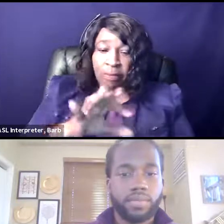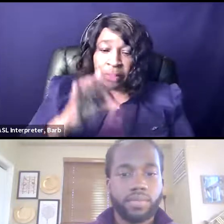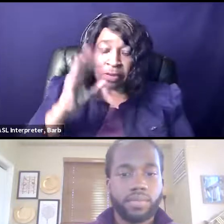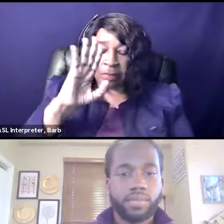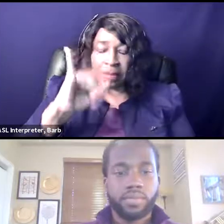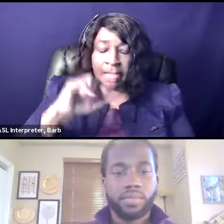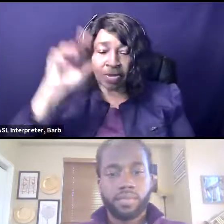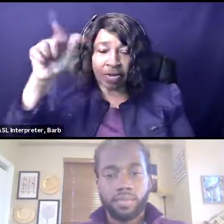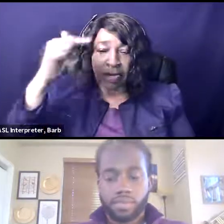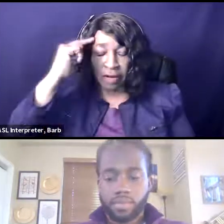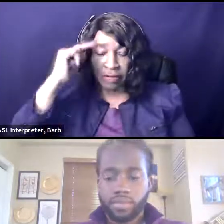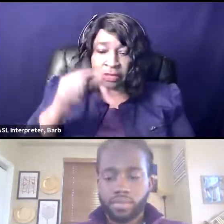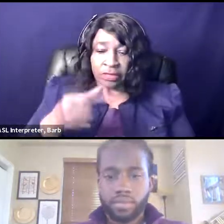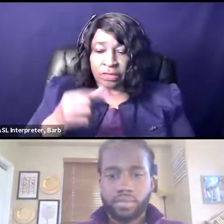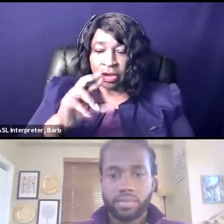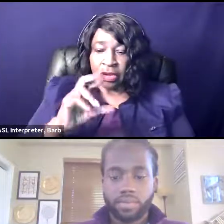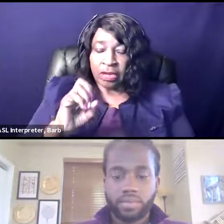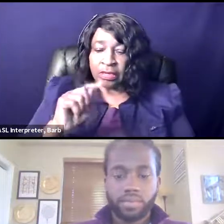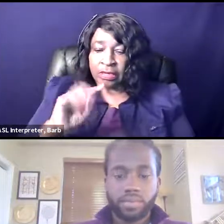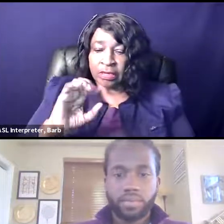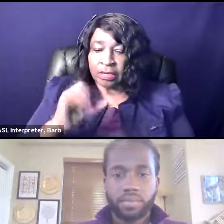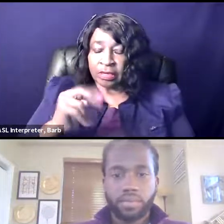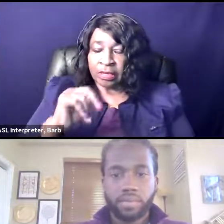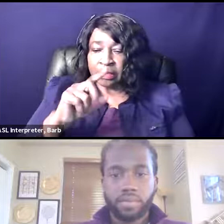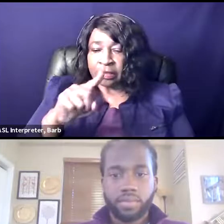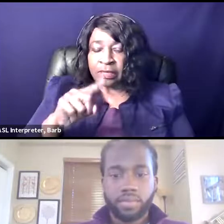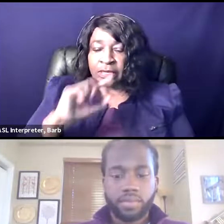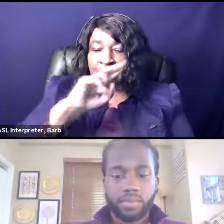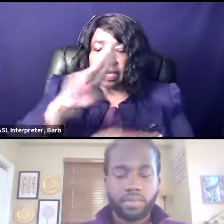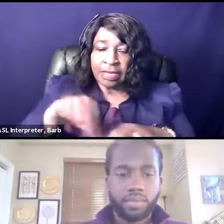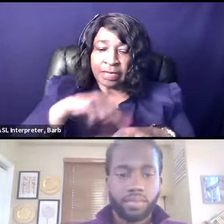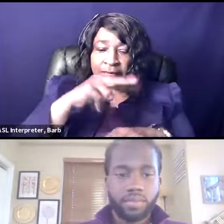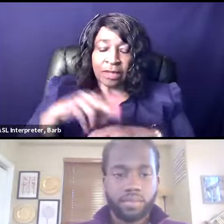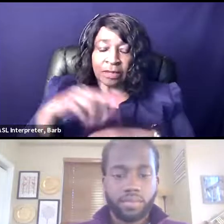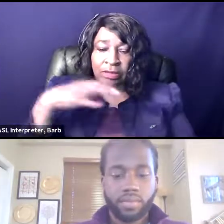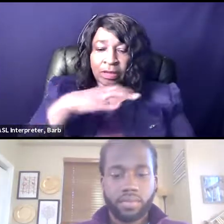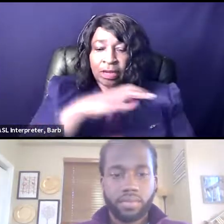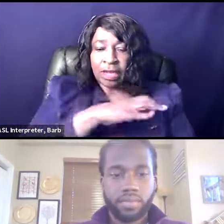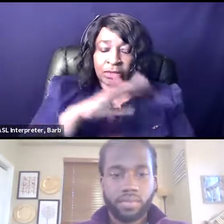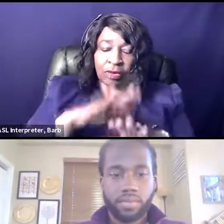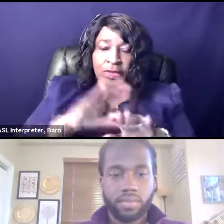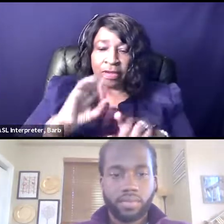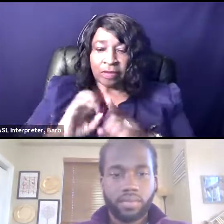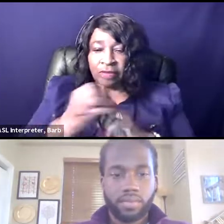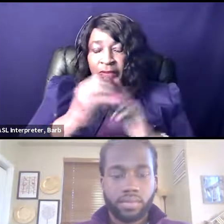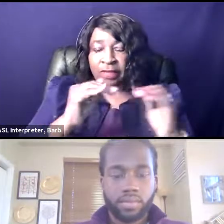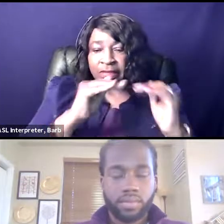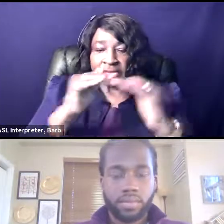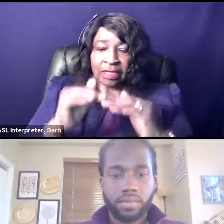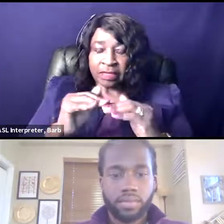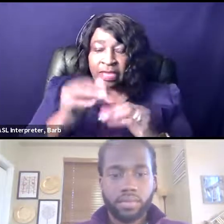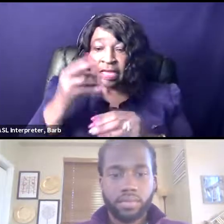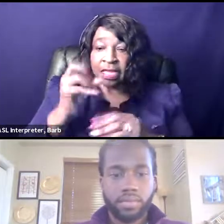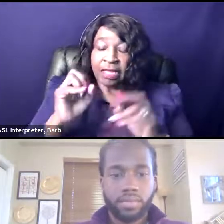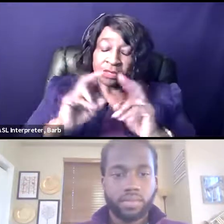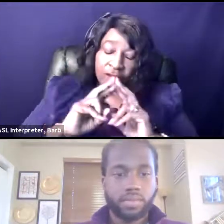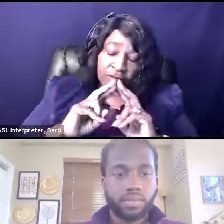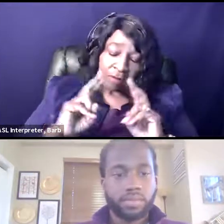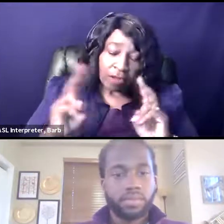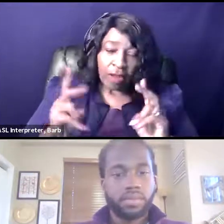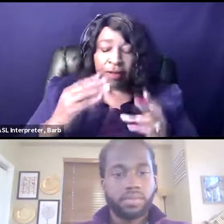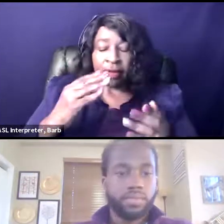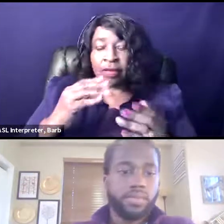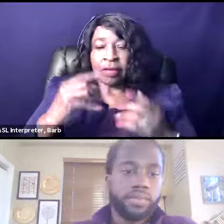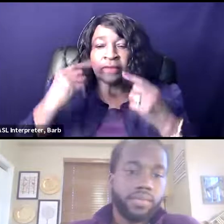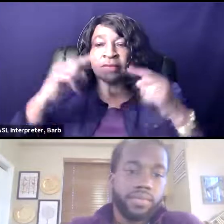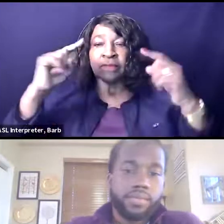to the Michigan Advisory Council on Environmental Justice and the Governor's Climate Justice Brain Trust. In other words, he is a very, very big deal. Please join